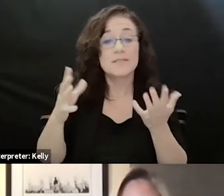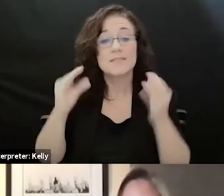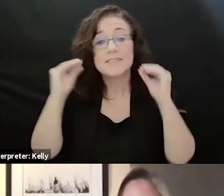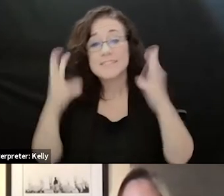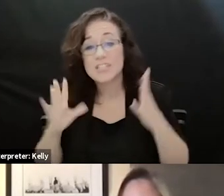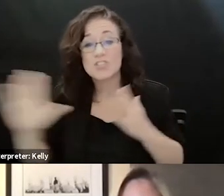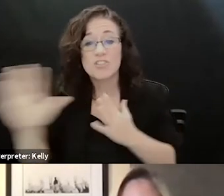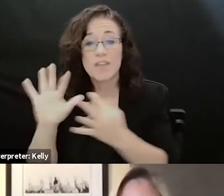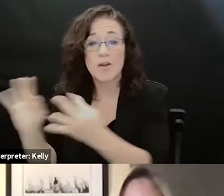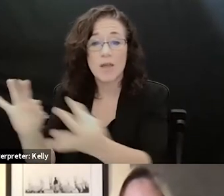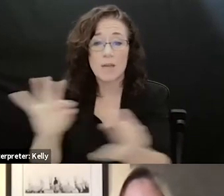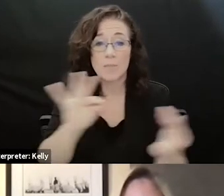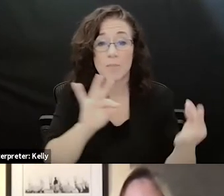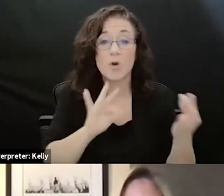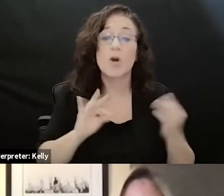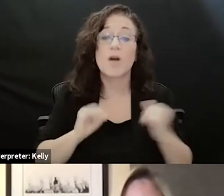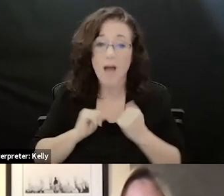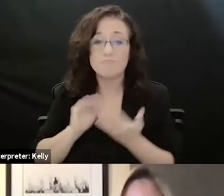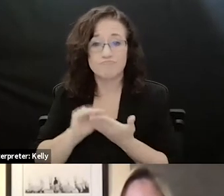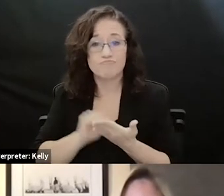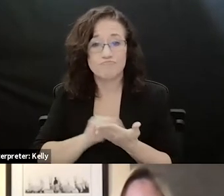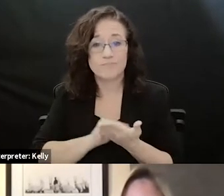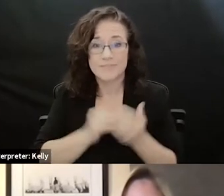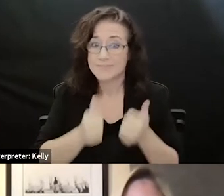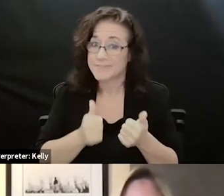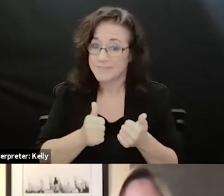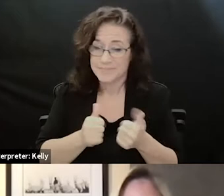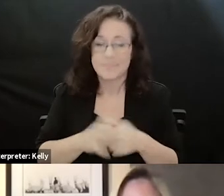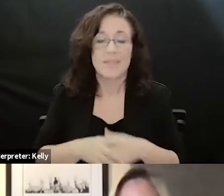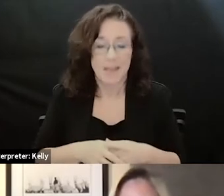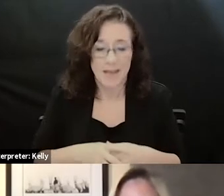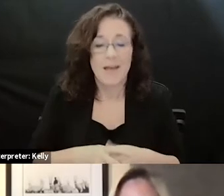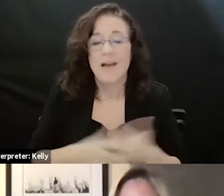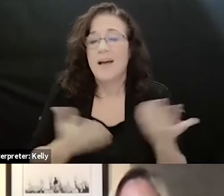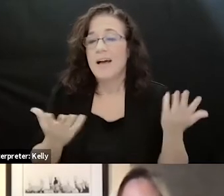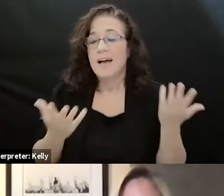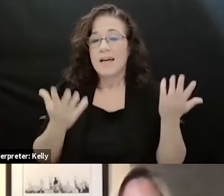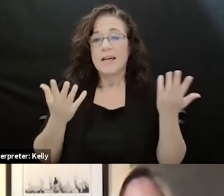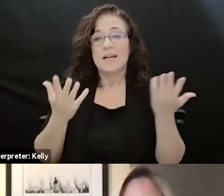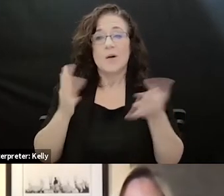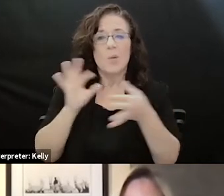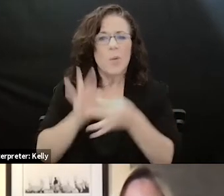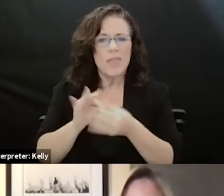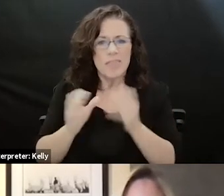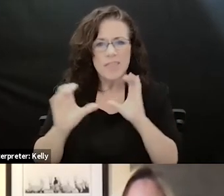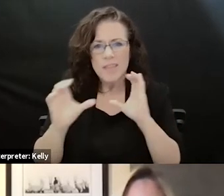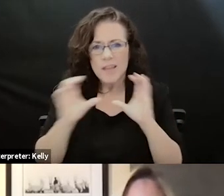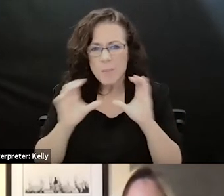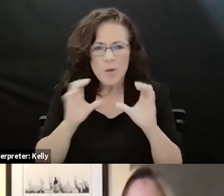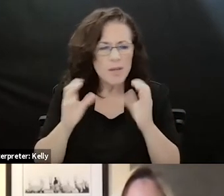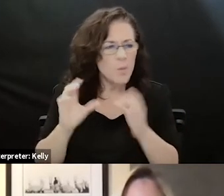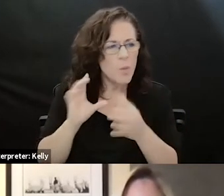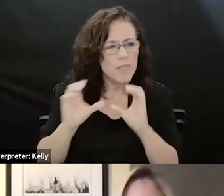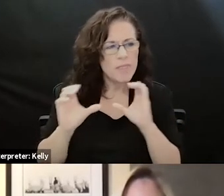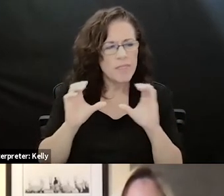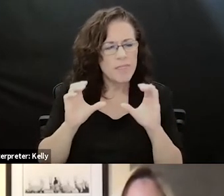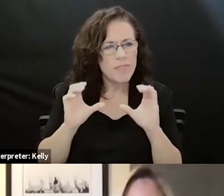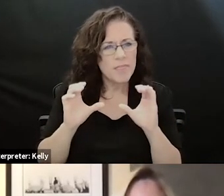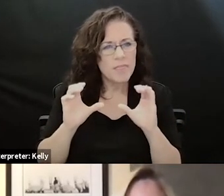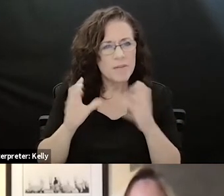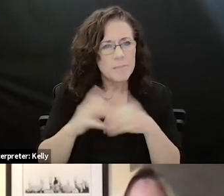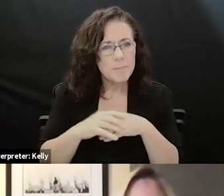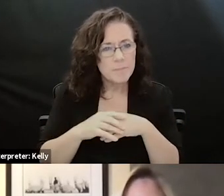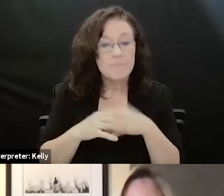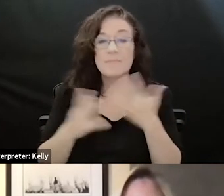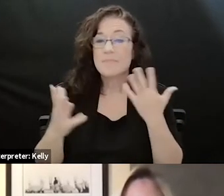on correspondence you know i think there's just so much anxiety i just wanted to give a nod to that uh with what's happening in the